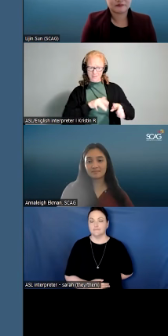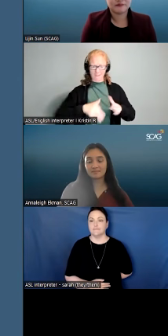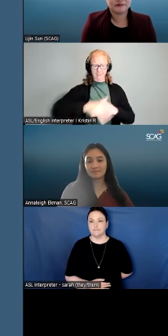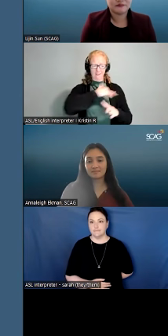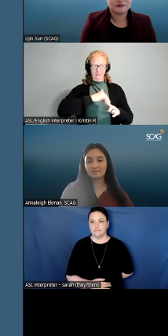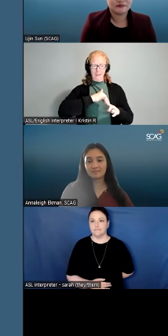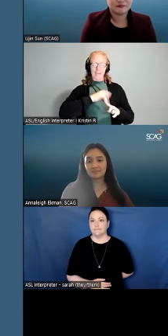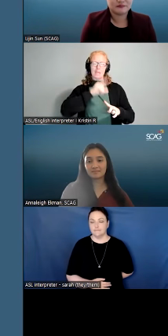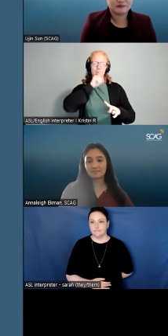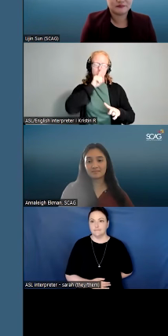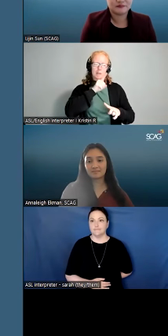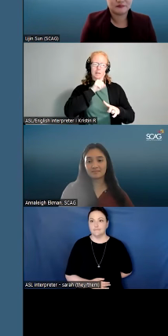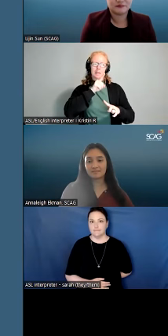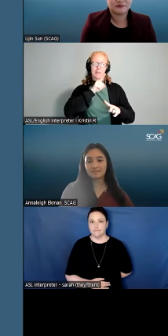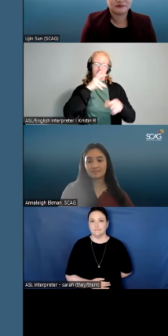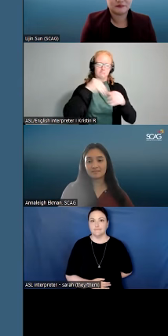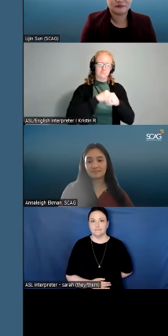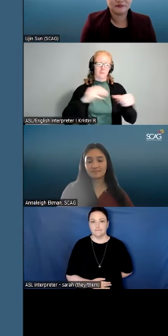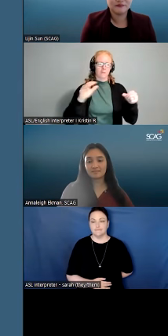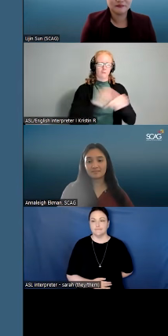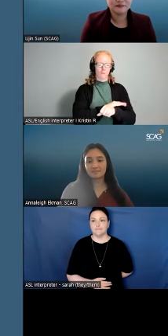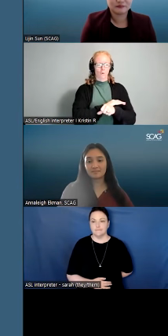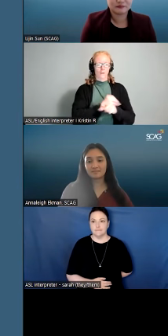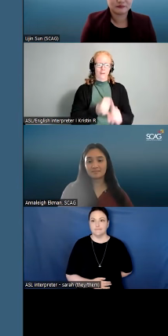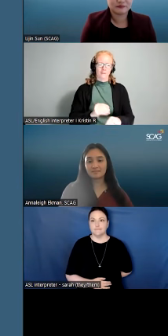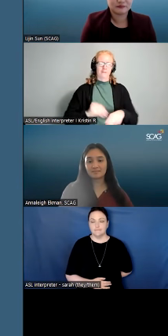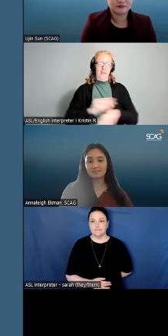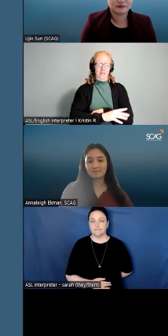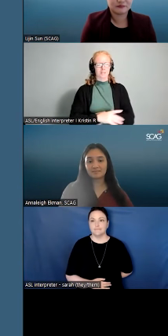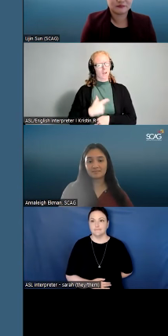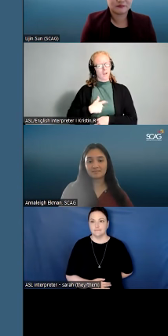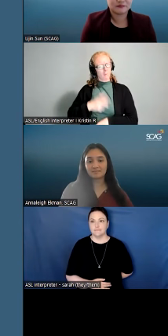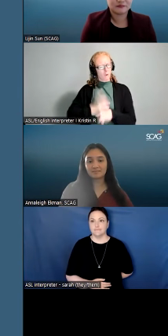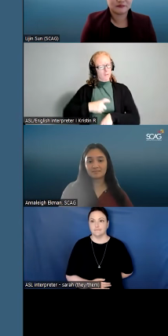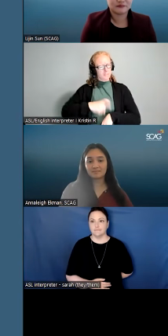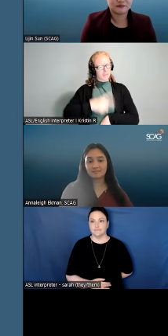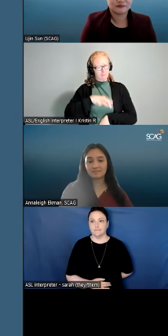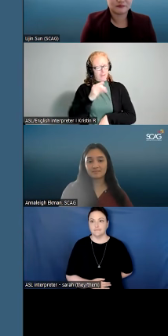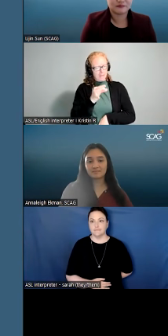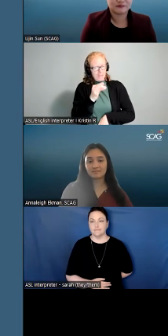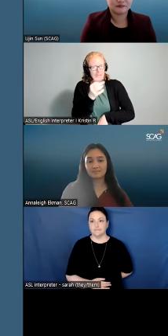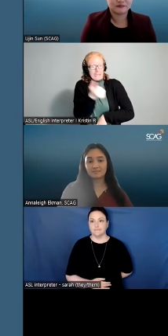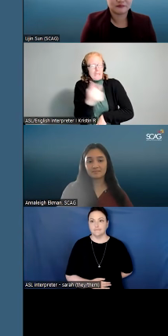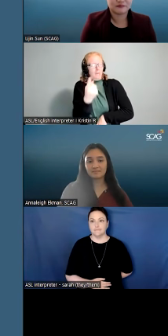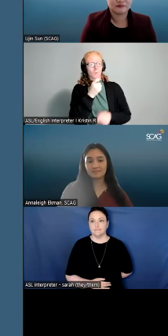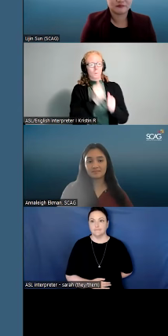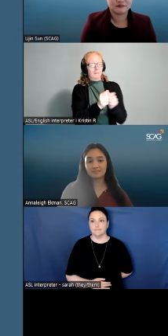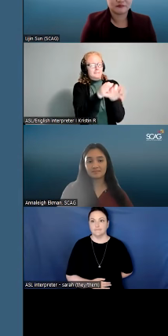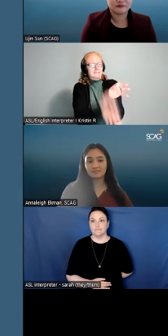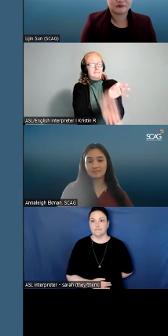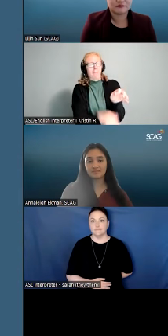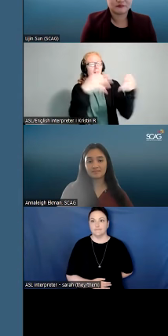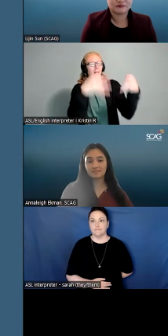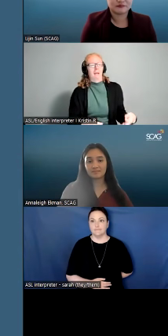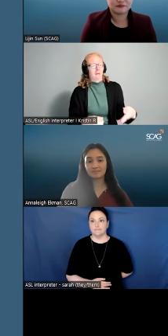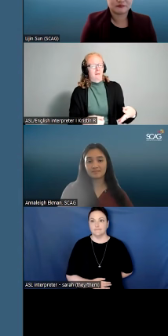the full greenhouse gas effect. And I'm having trouble finding anybody to give me a simple